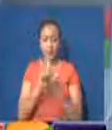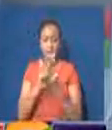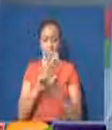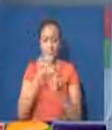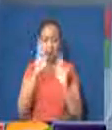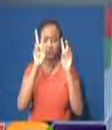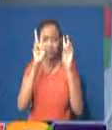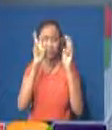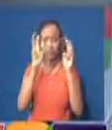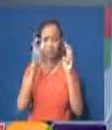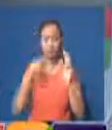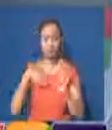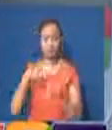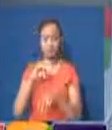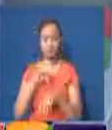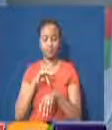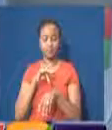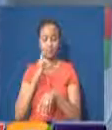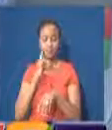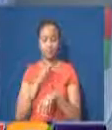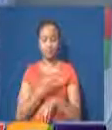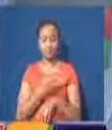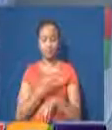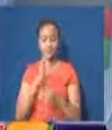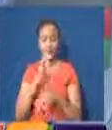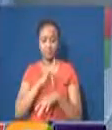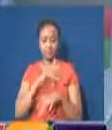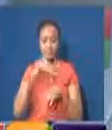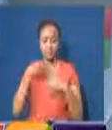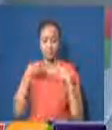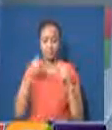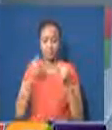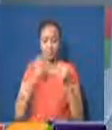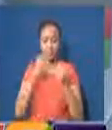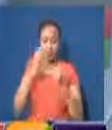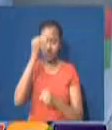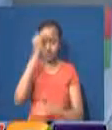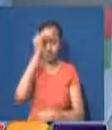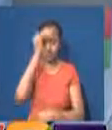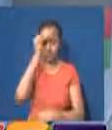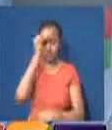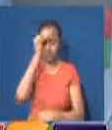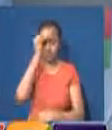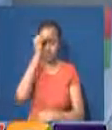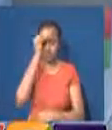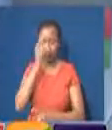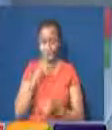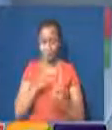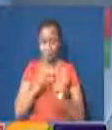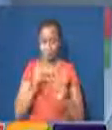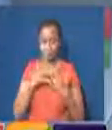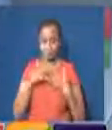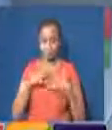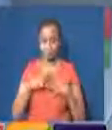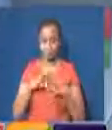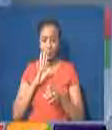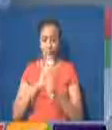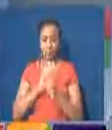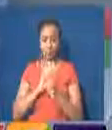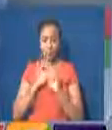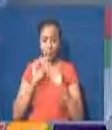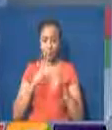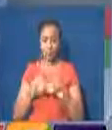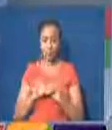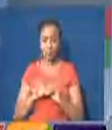that we are dealing with in health education that could be accommodated within the broader area of